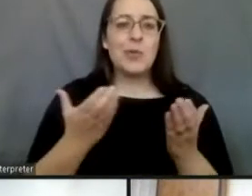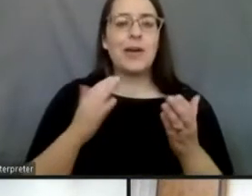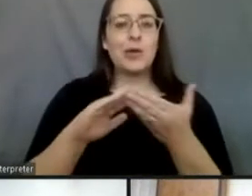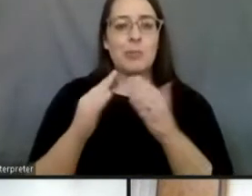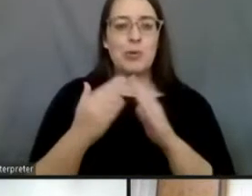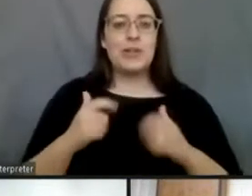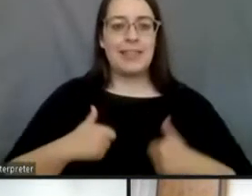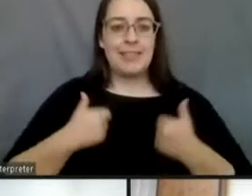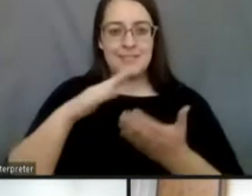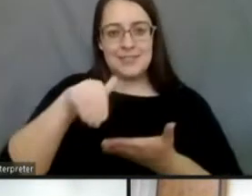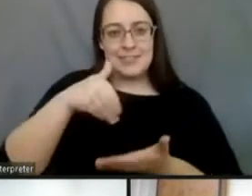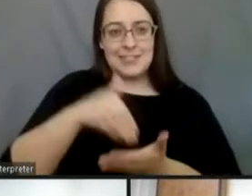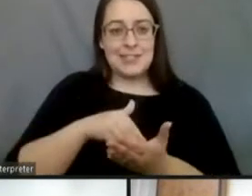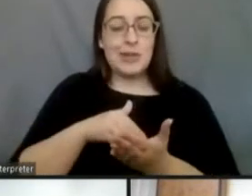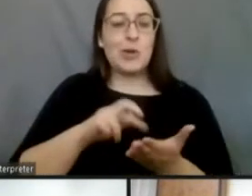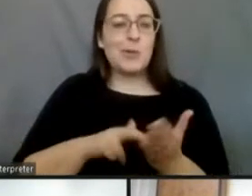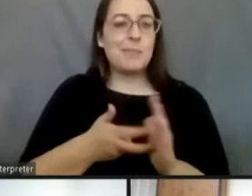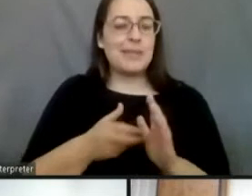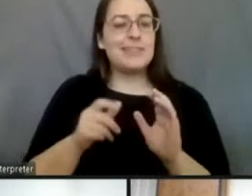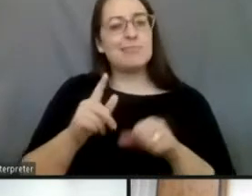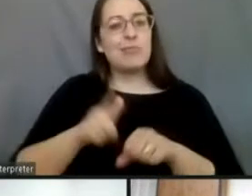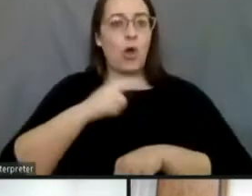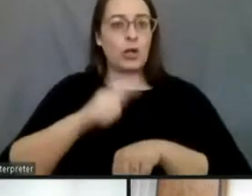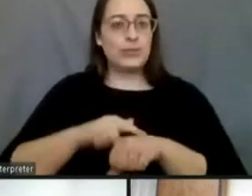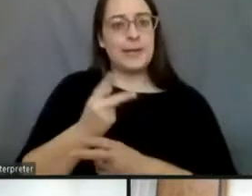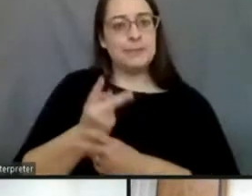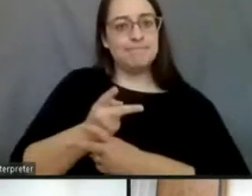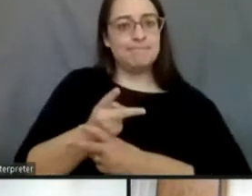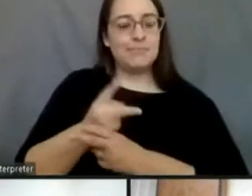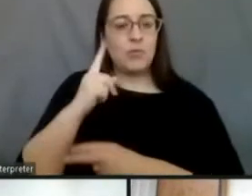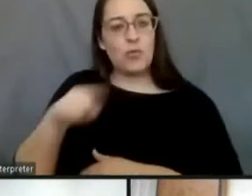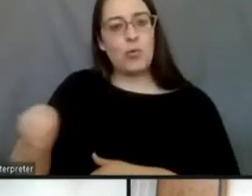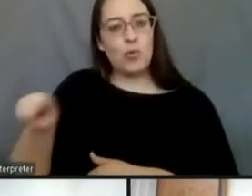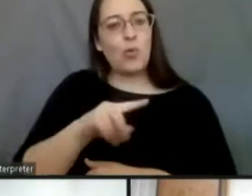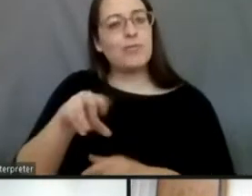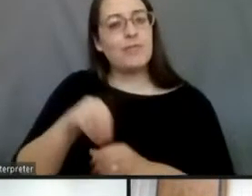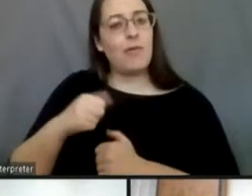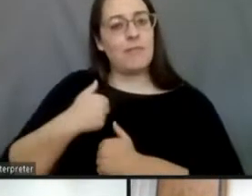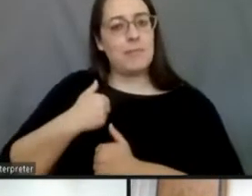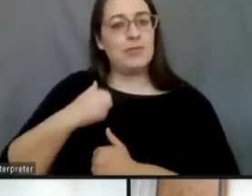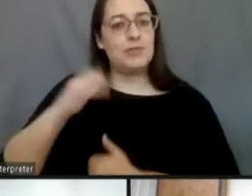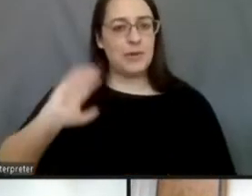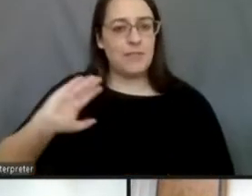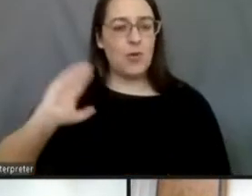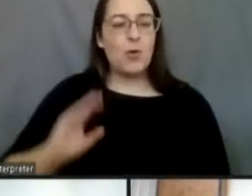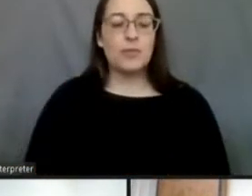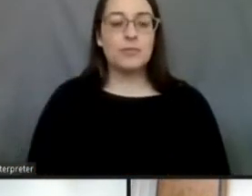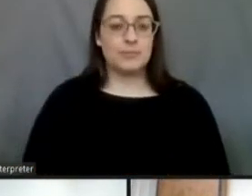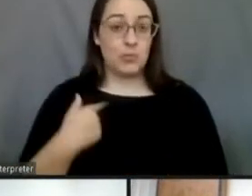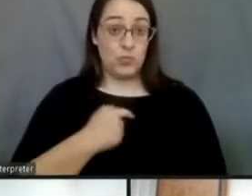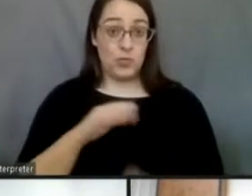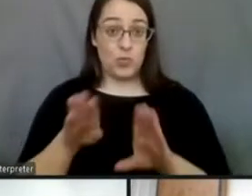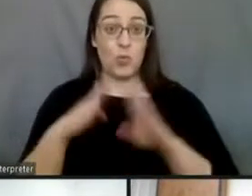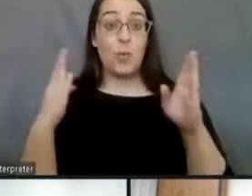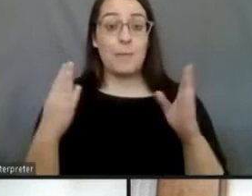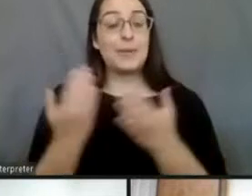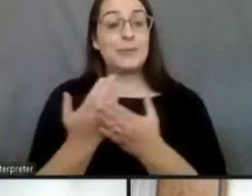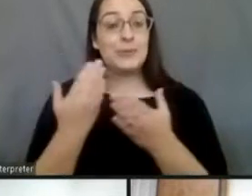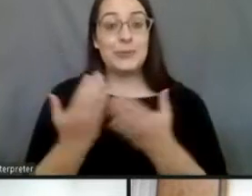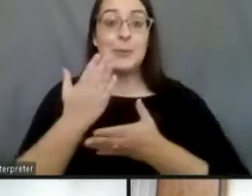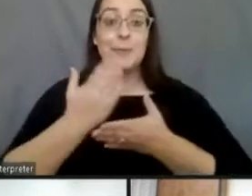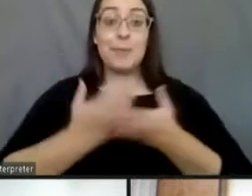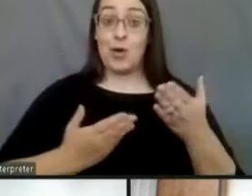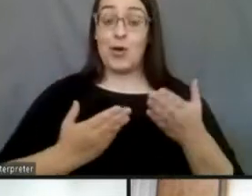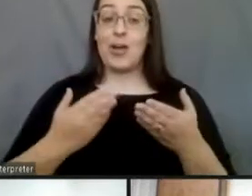our long-term care facility is for veterans. And so we have opened up a new wing of